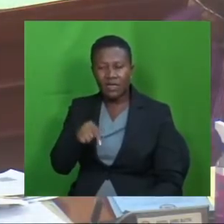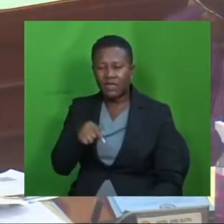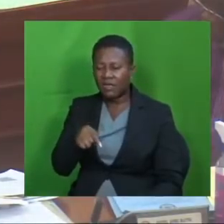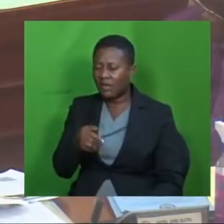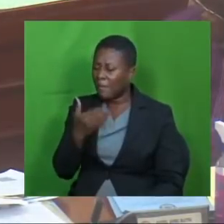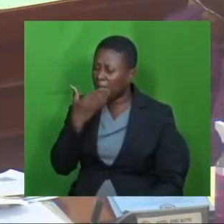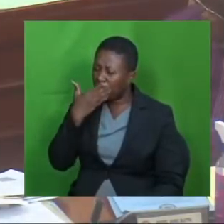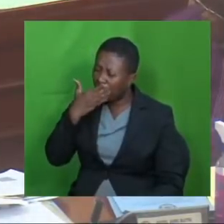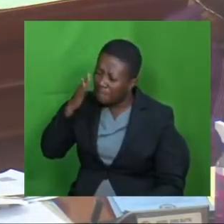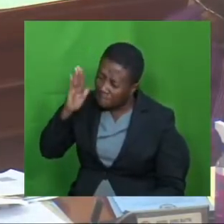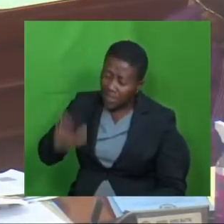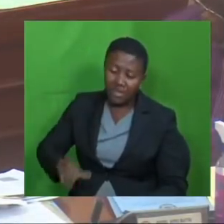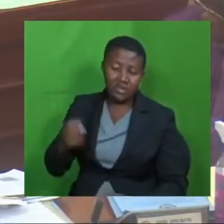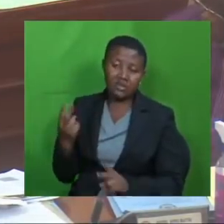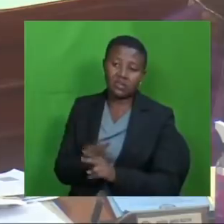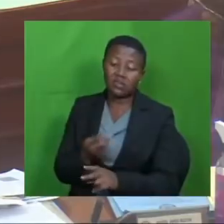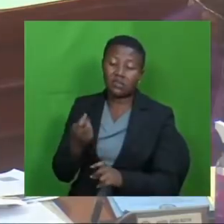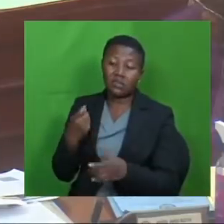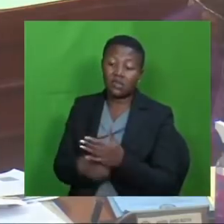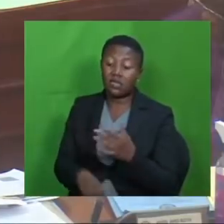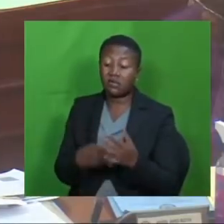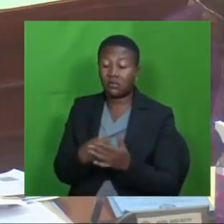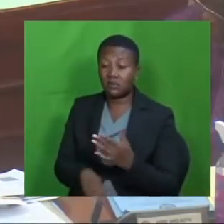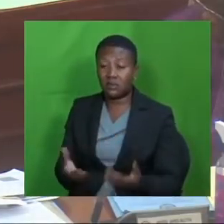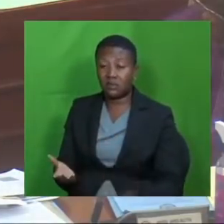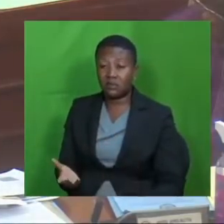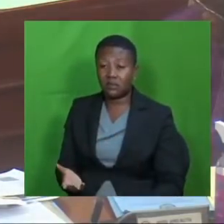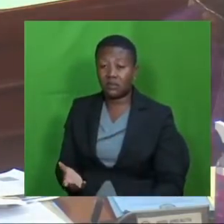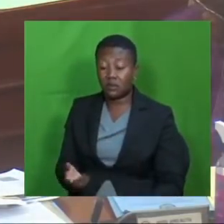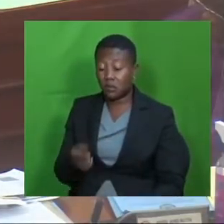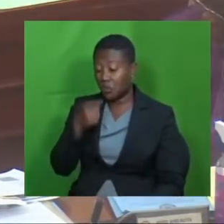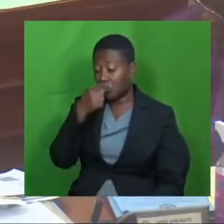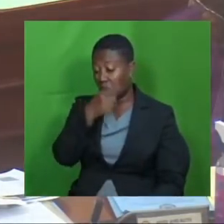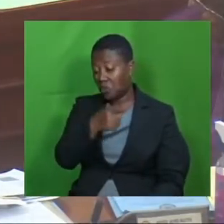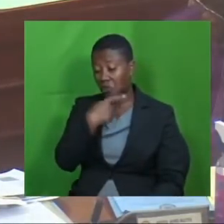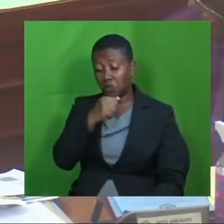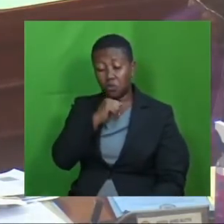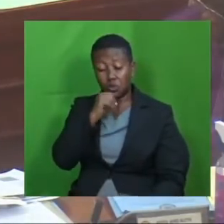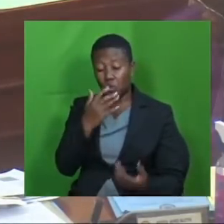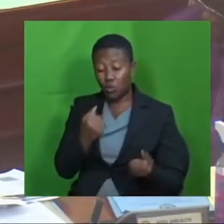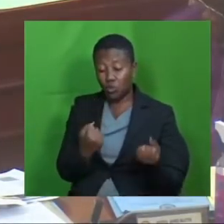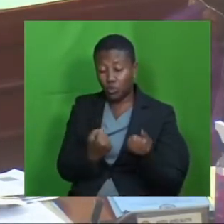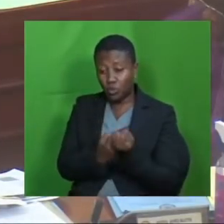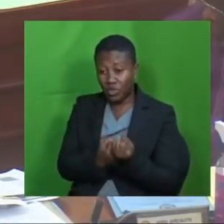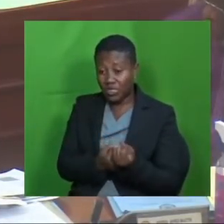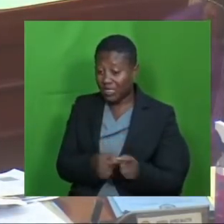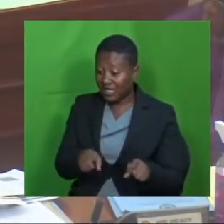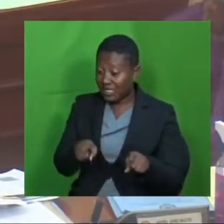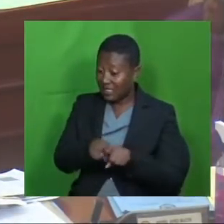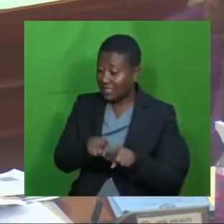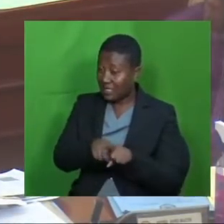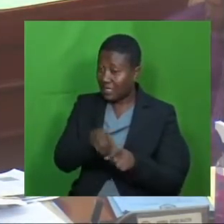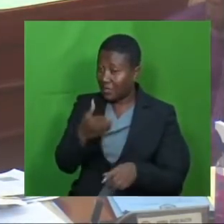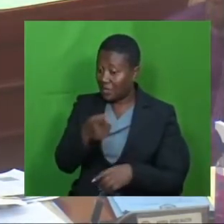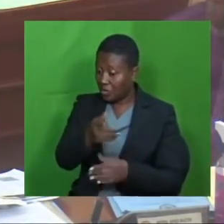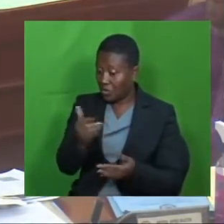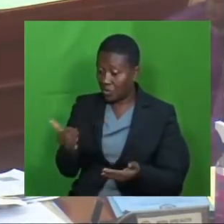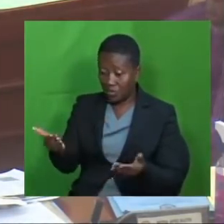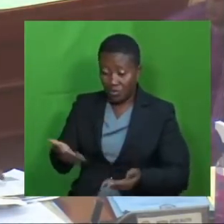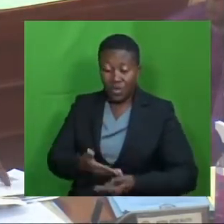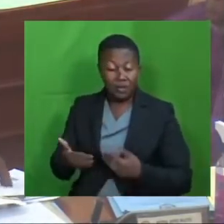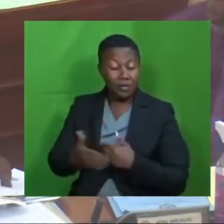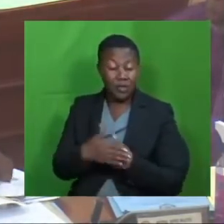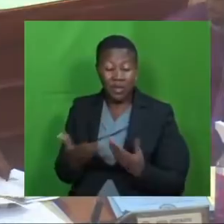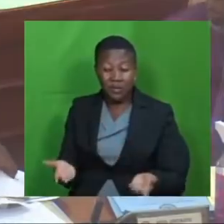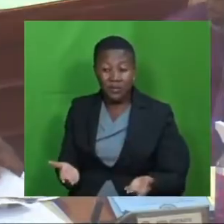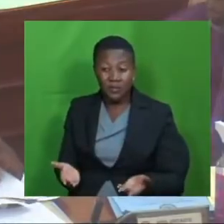nuisance tax. What you said you would not support is exactly what you are doing today. And we are saying that businesses